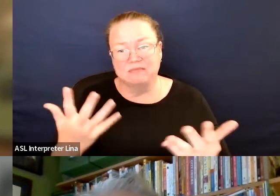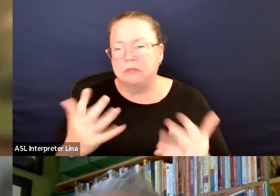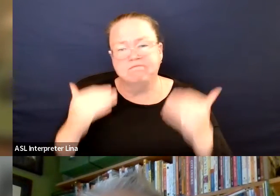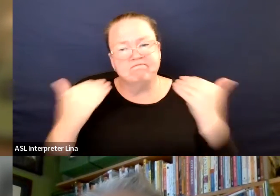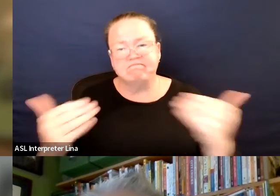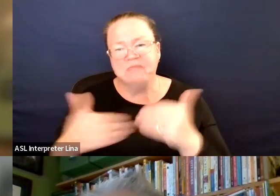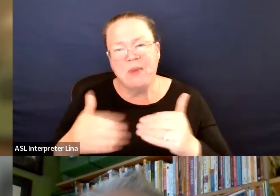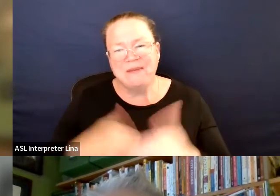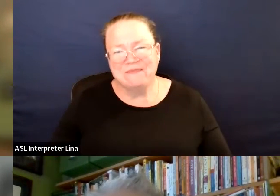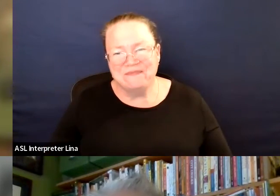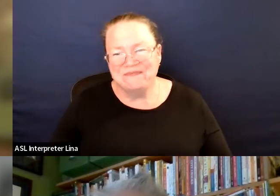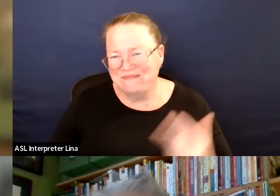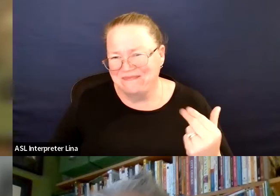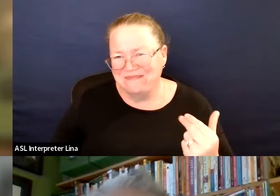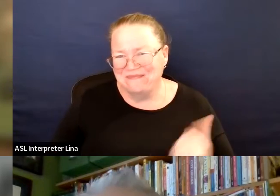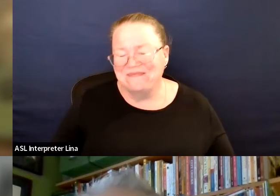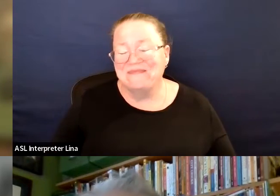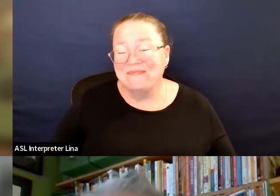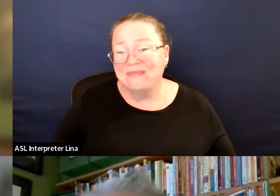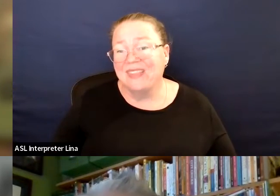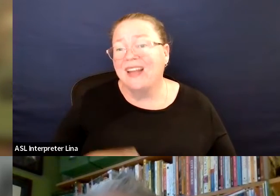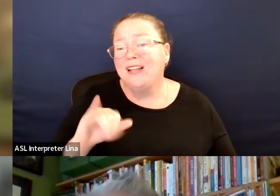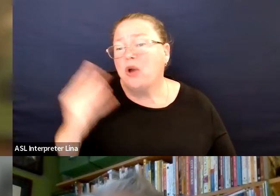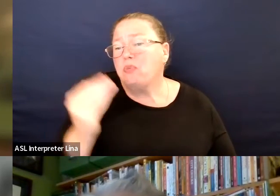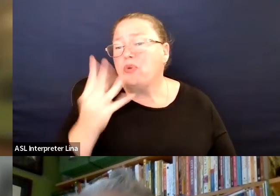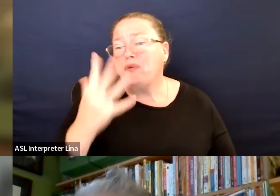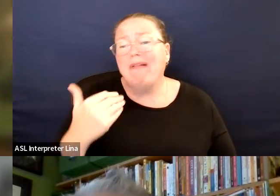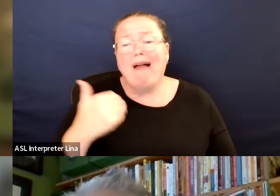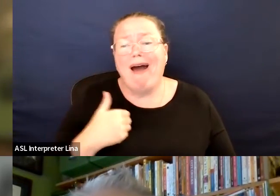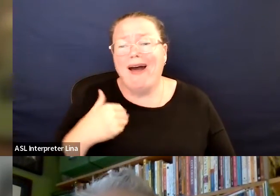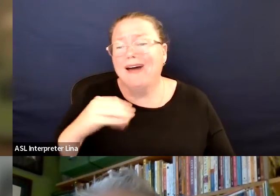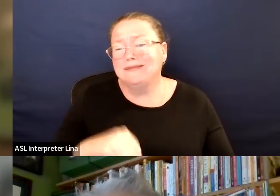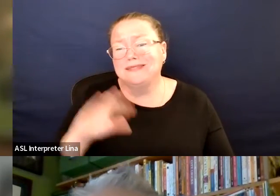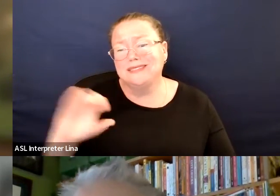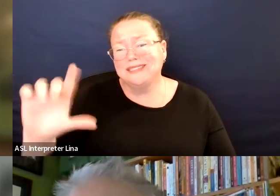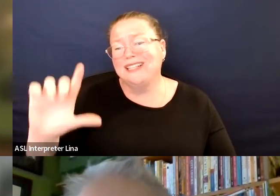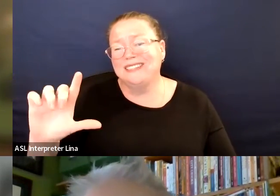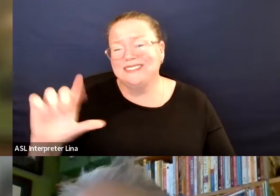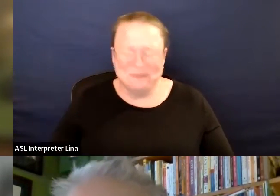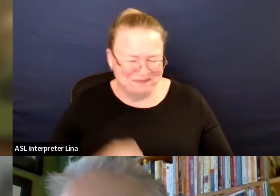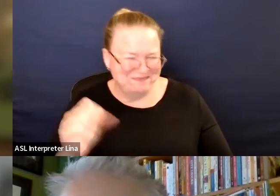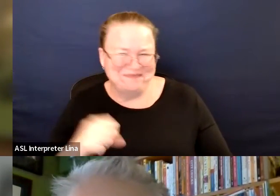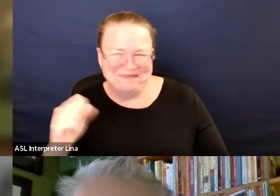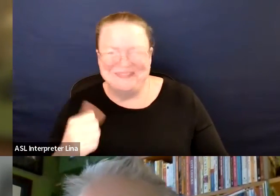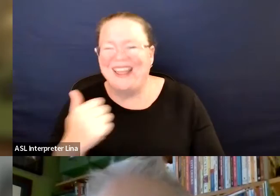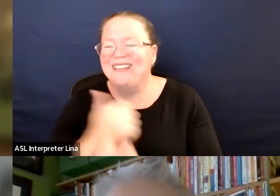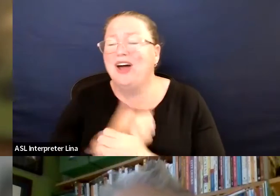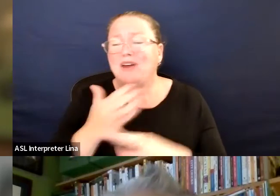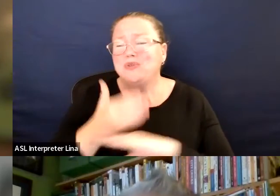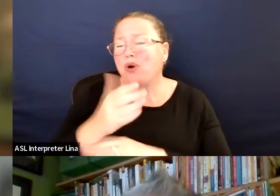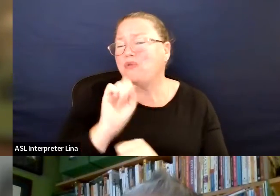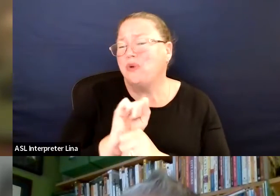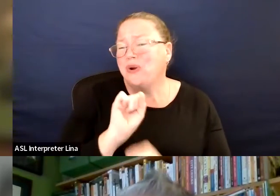anyways. And that's the love we have in Centers for Independent Living. Yeah. Love through overwork.